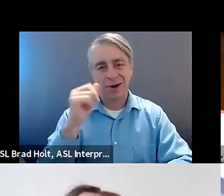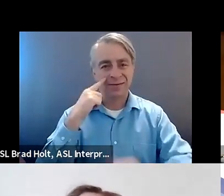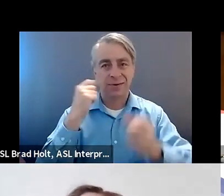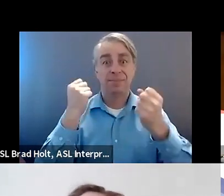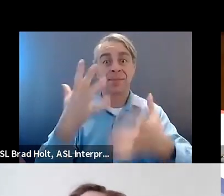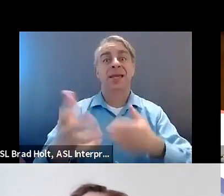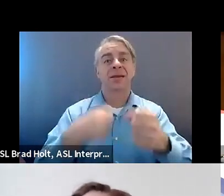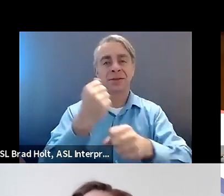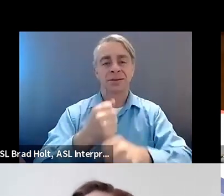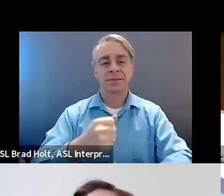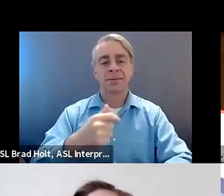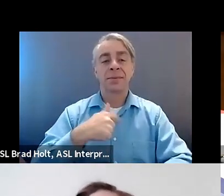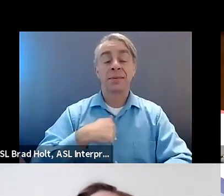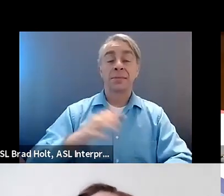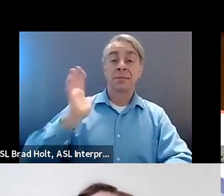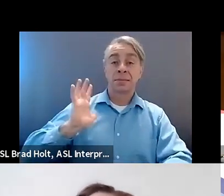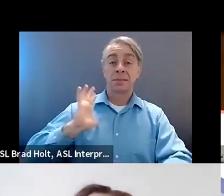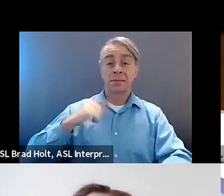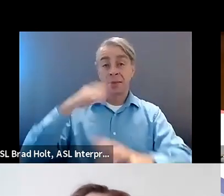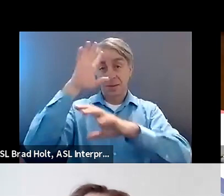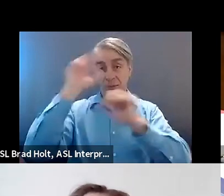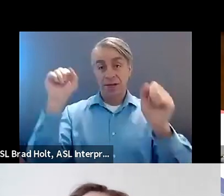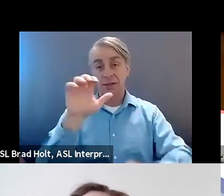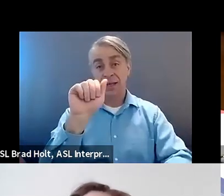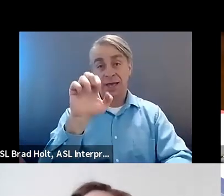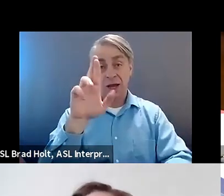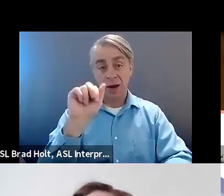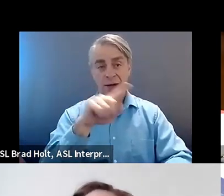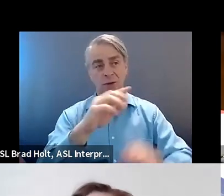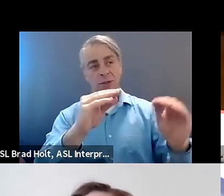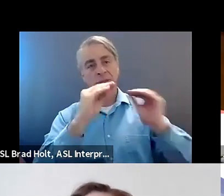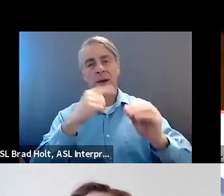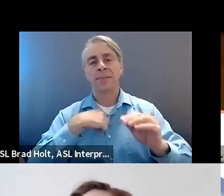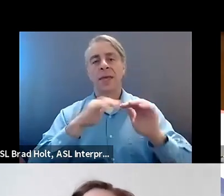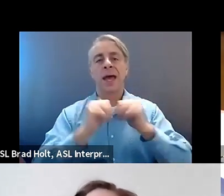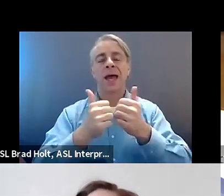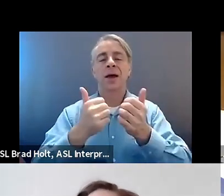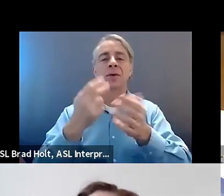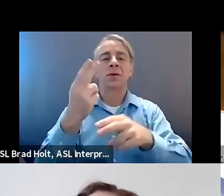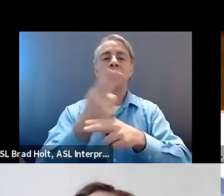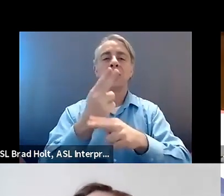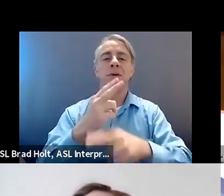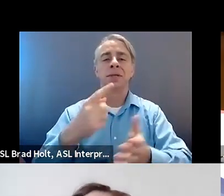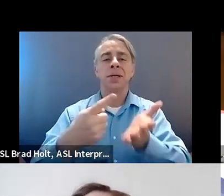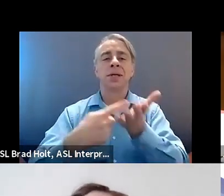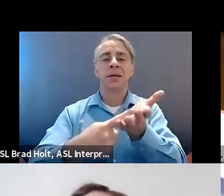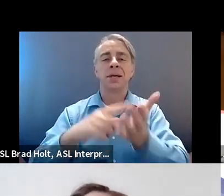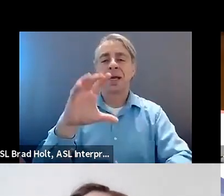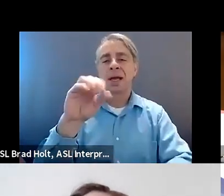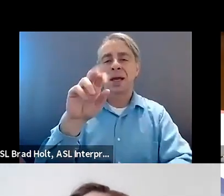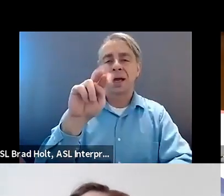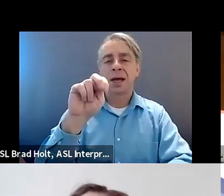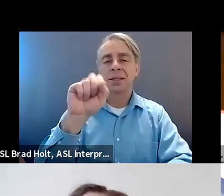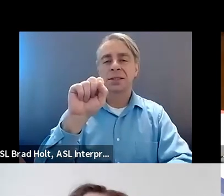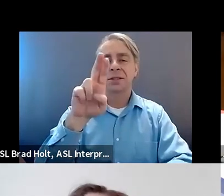president of AERA, you taught me how to use the mechanism of a consultative conversation with a diverse group of scholars to